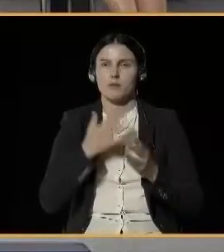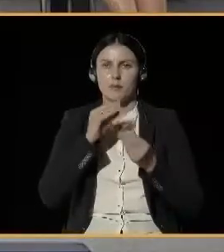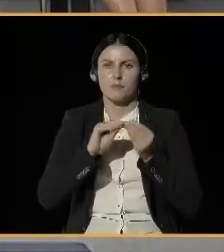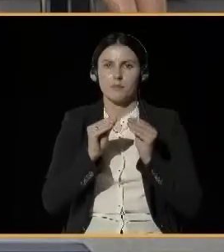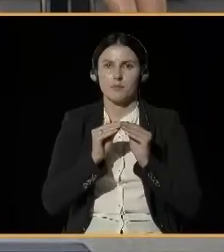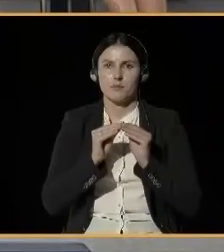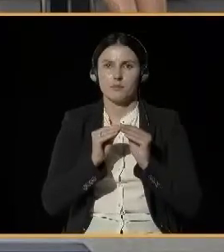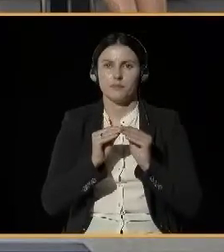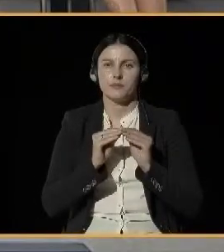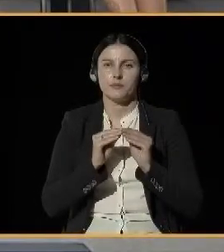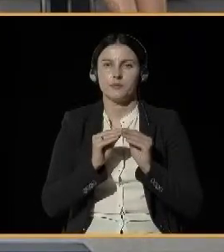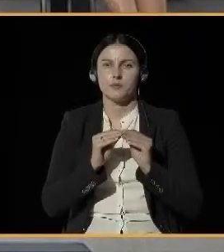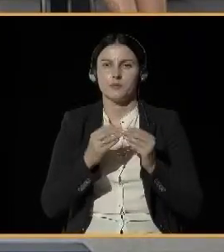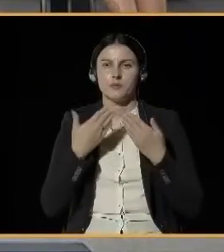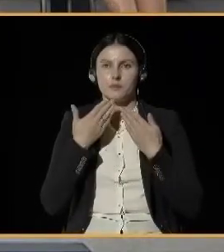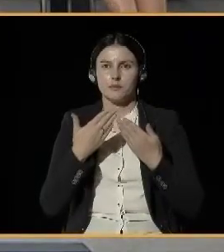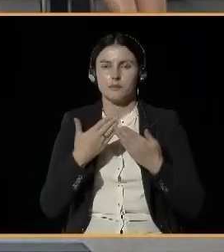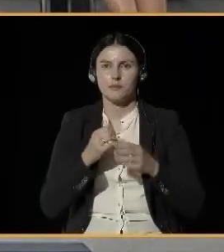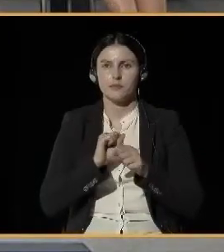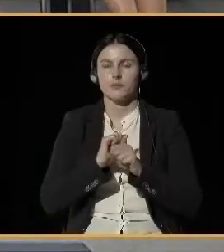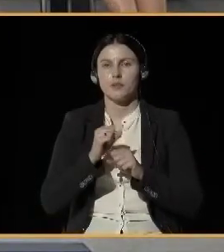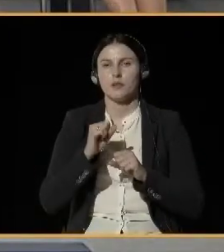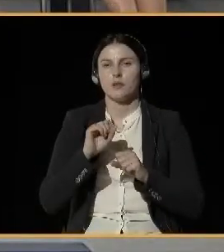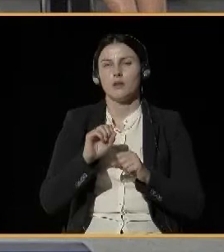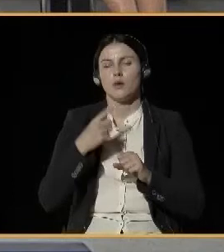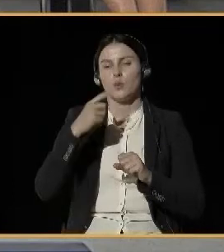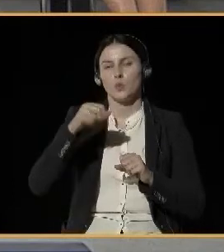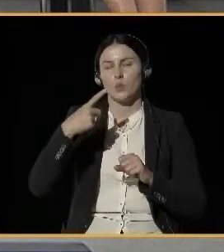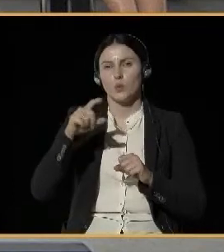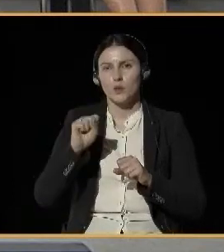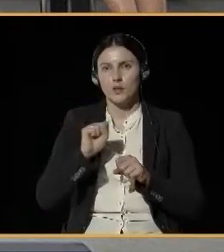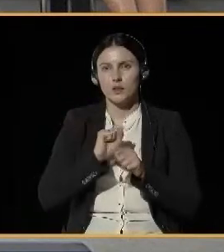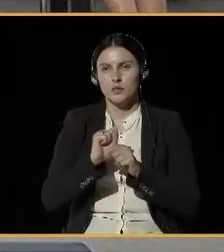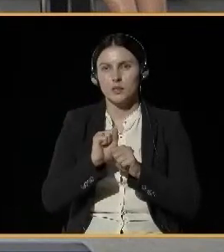Może po polsku, tak? Yes, I will ask the question in